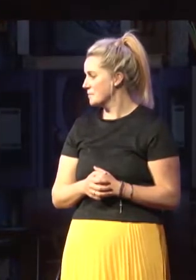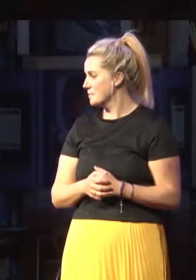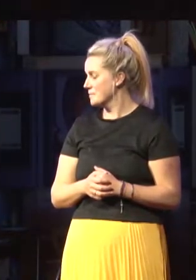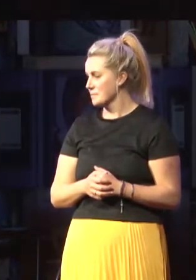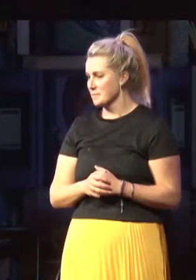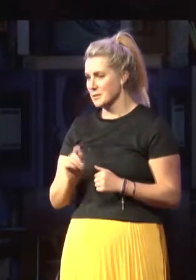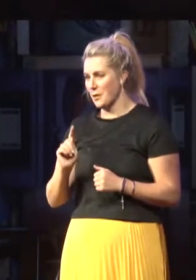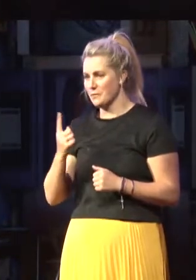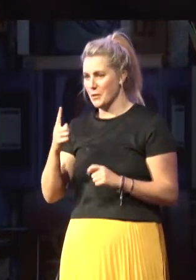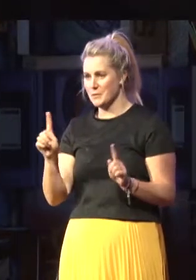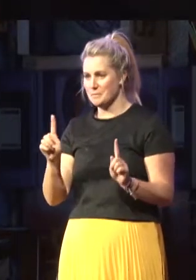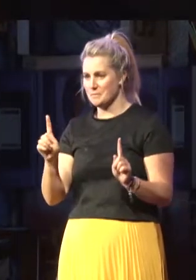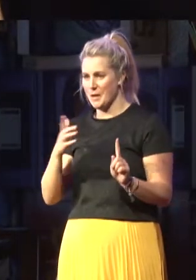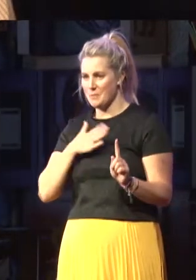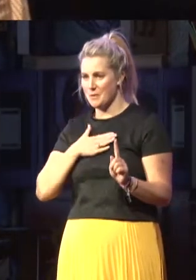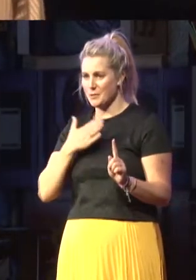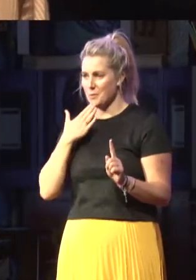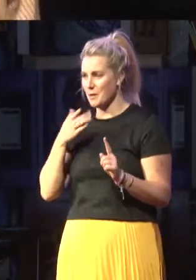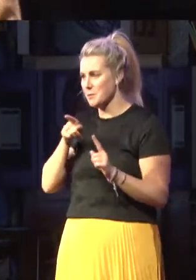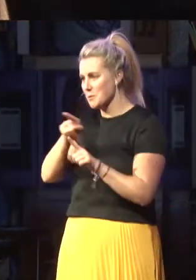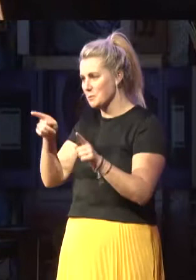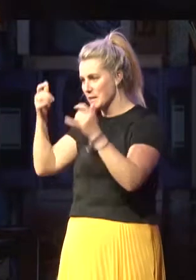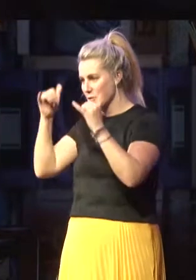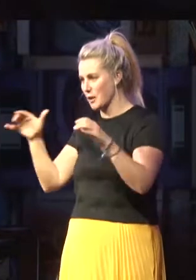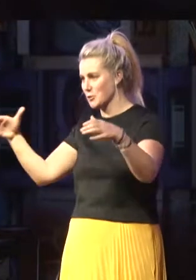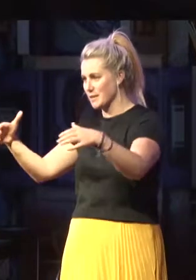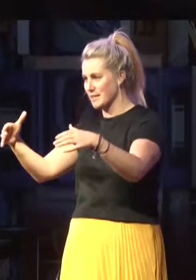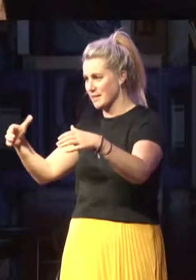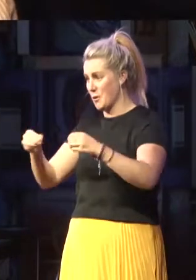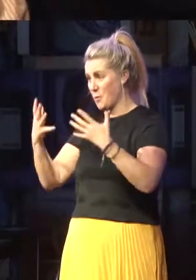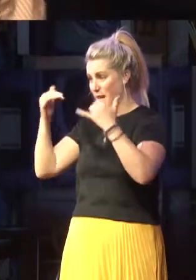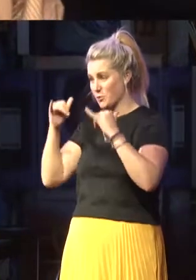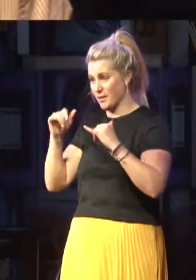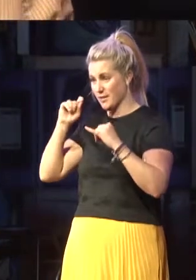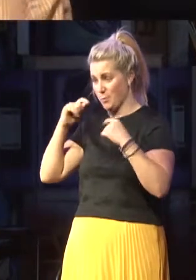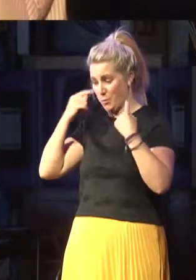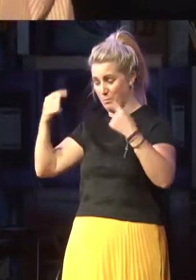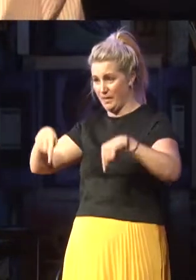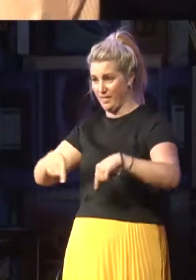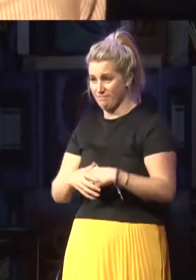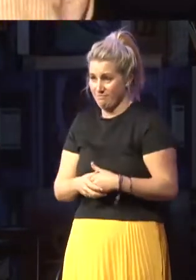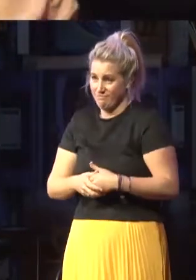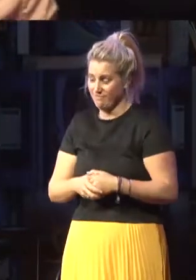So first of all, we'd like to say thank you to the judges, because obviously without them we wouldn't be here.